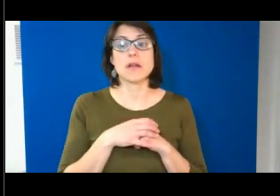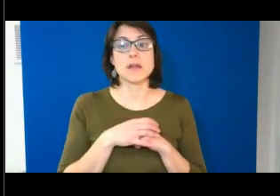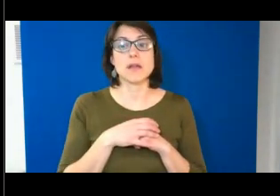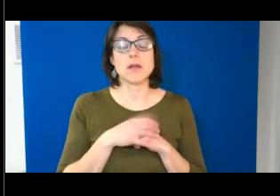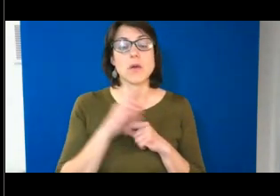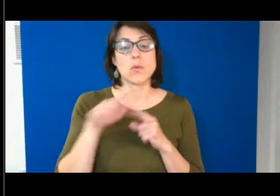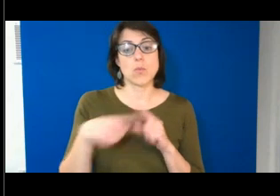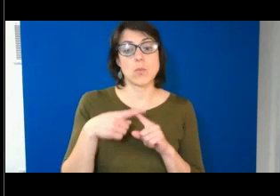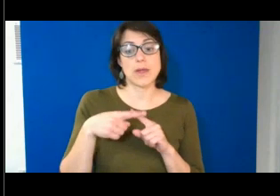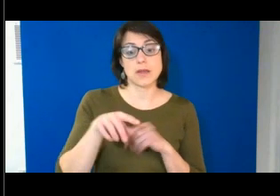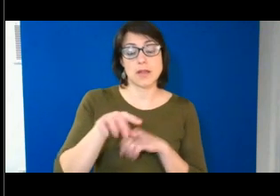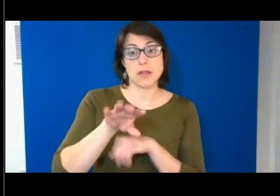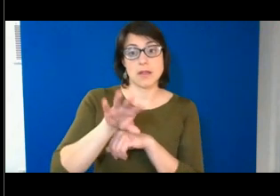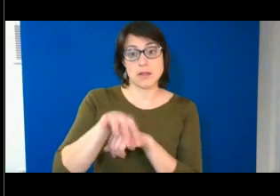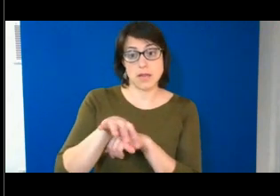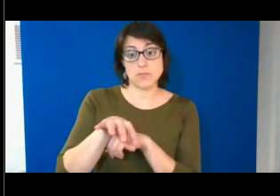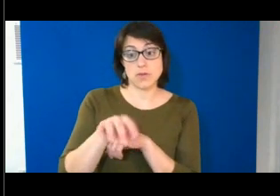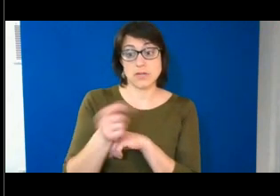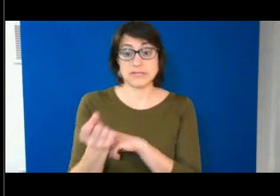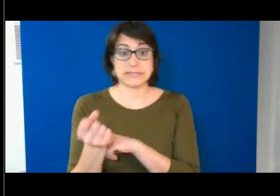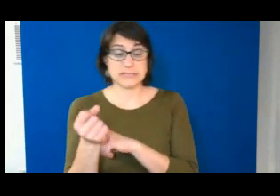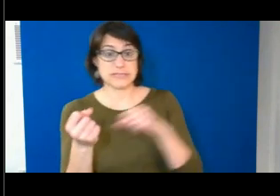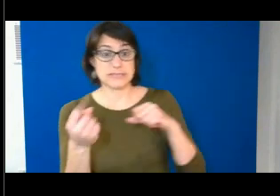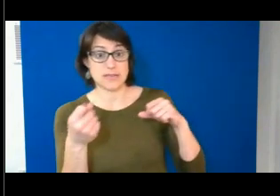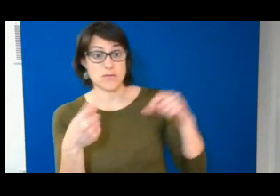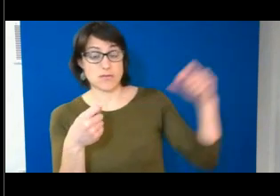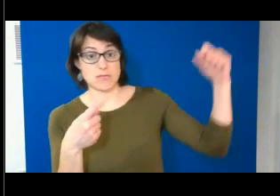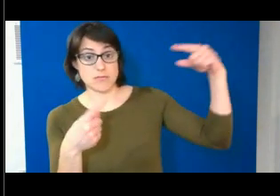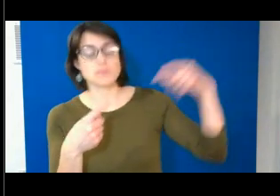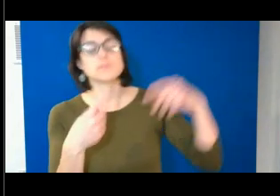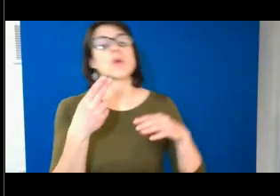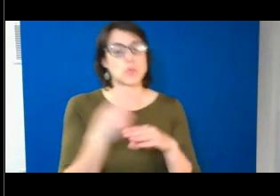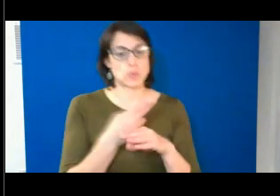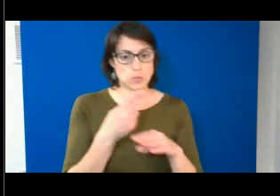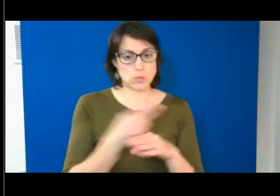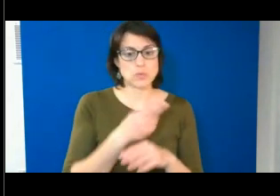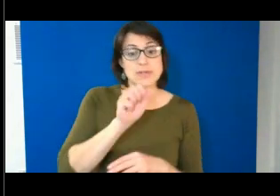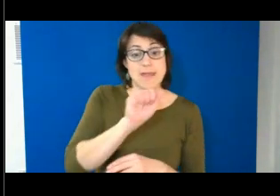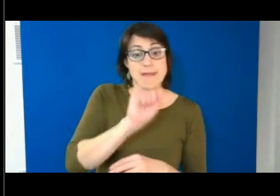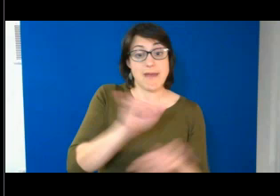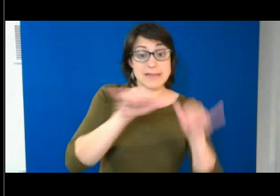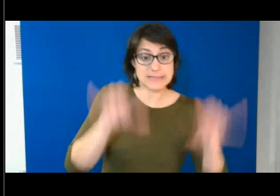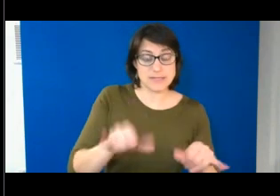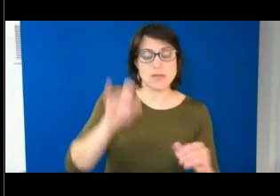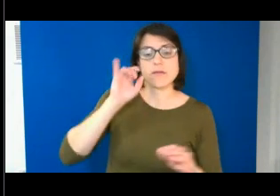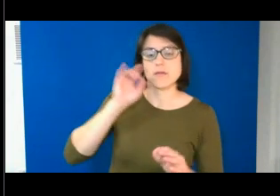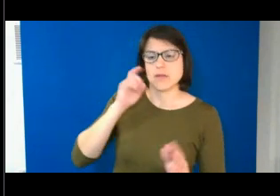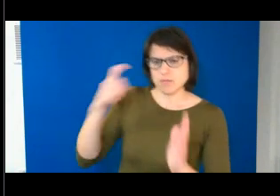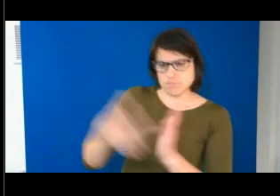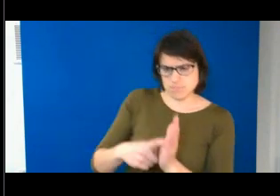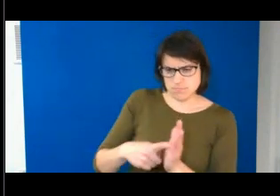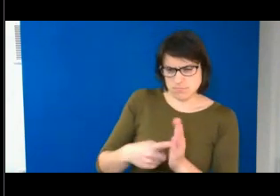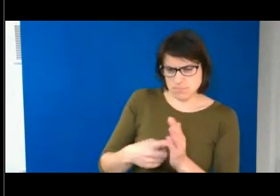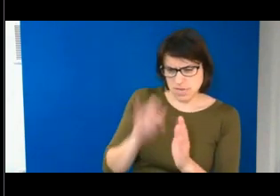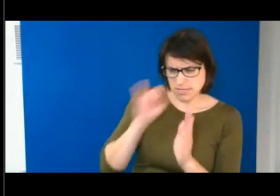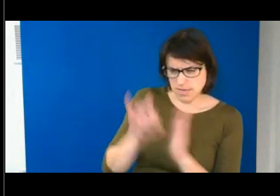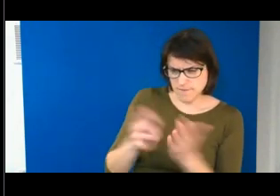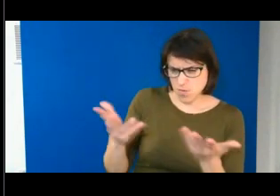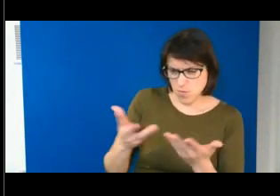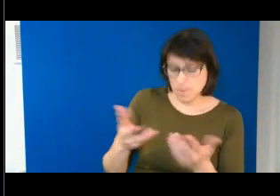camera, we got the signal, then we identify using the AI system to see whether it's actually plastic or something else. If it is